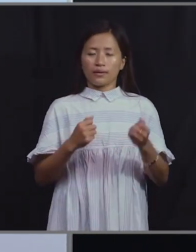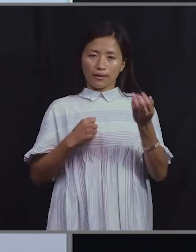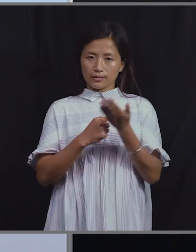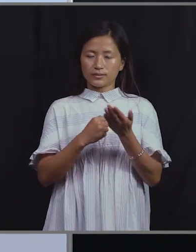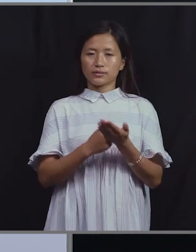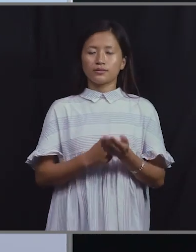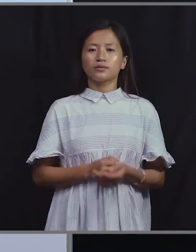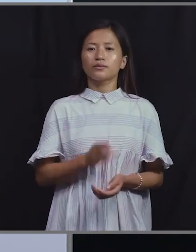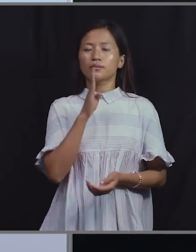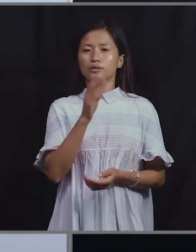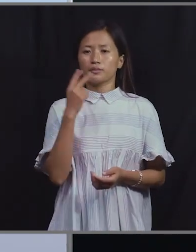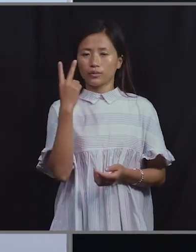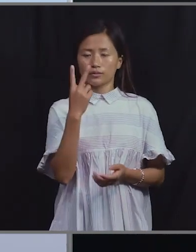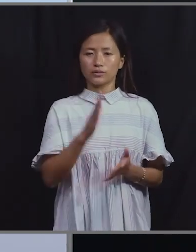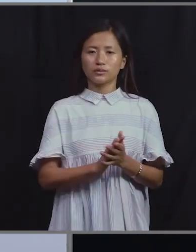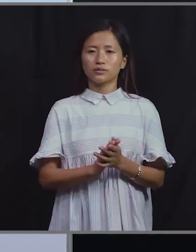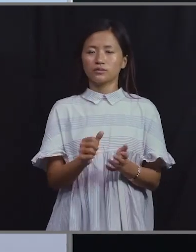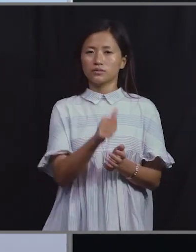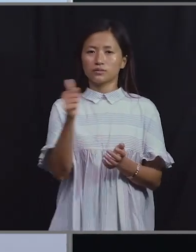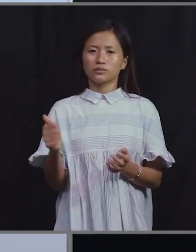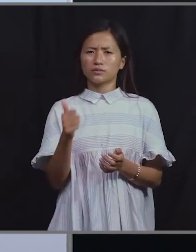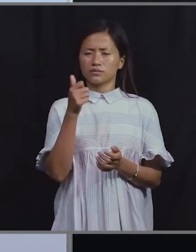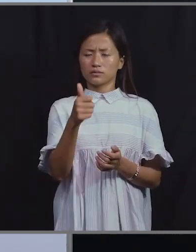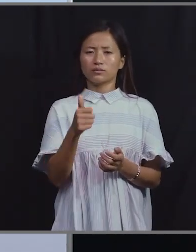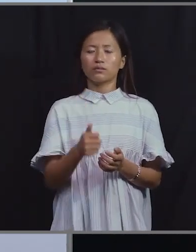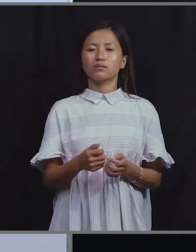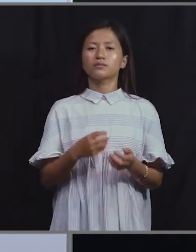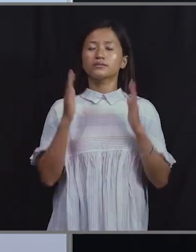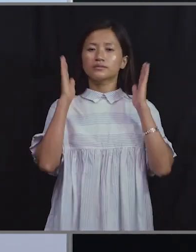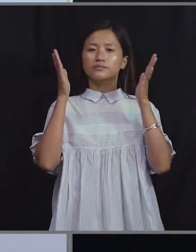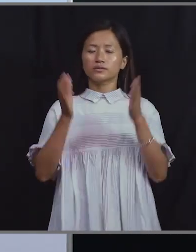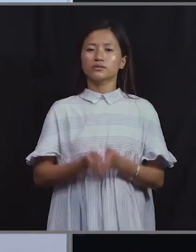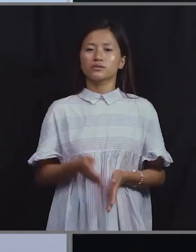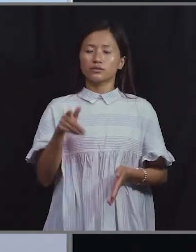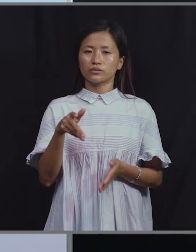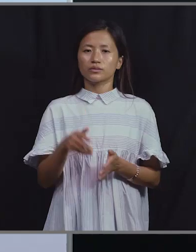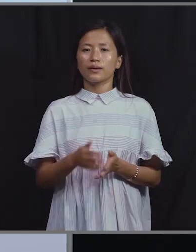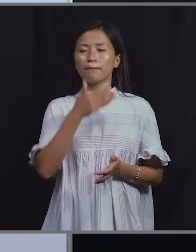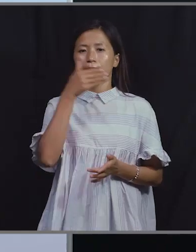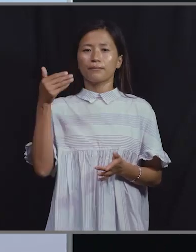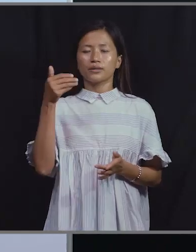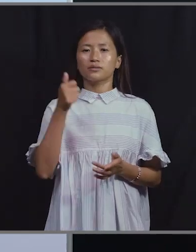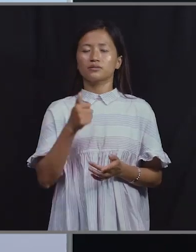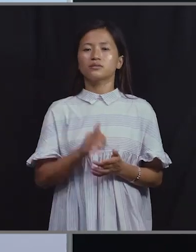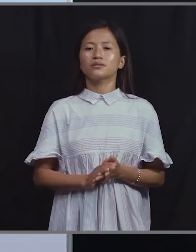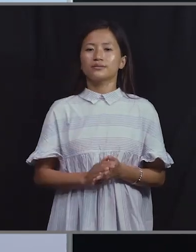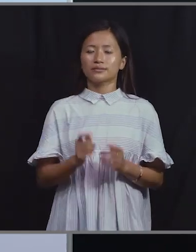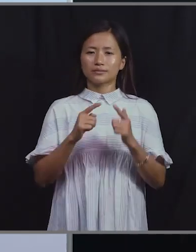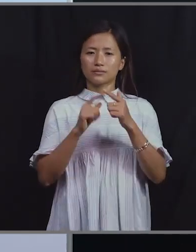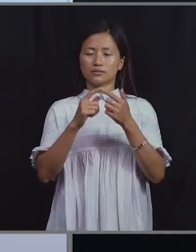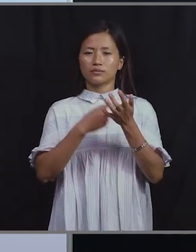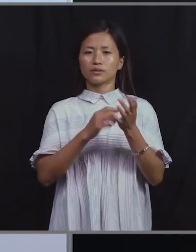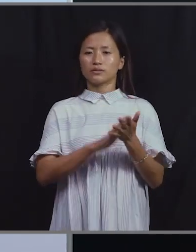assistance, be it in monetary or any in goods or services, this aid should be of better terms and